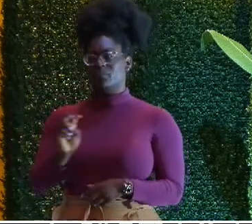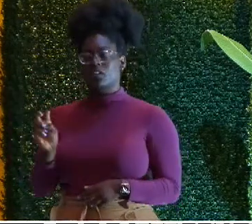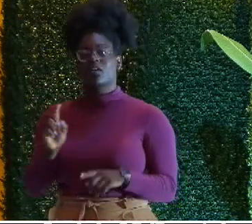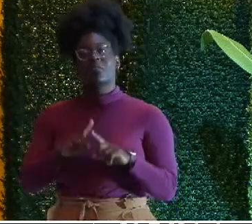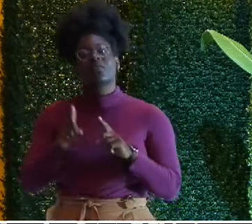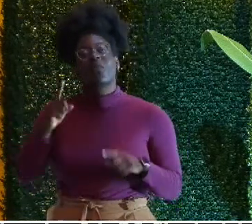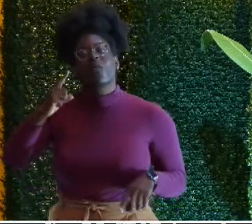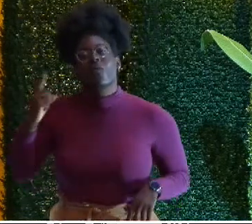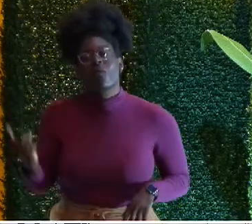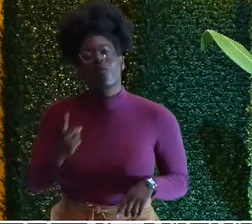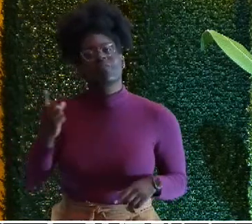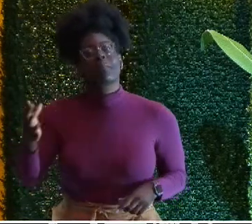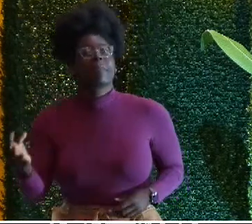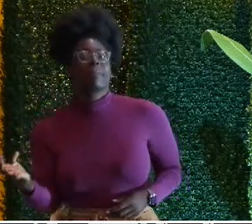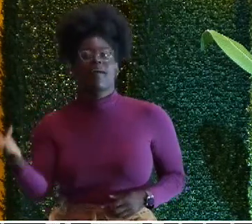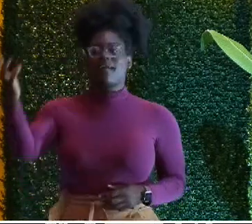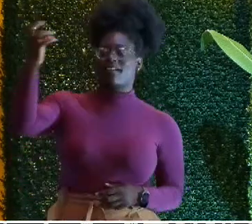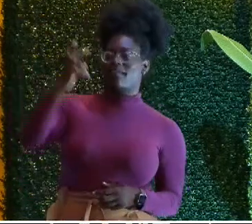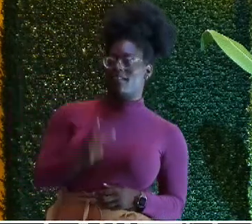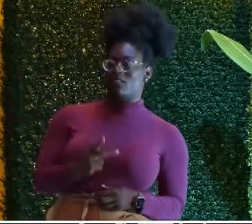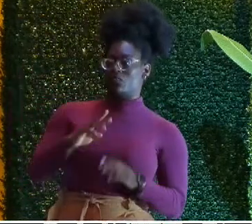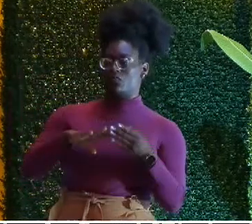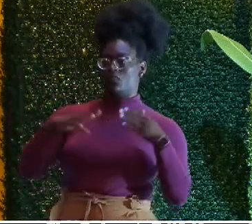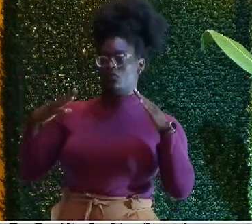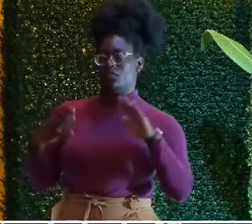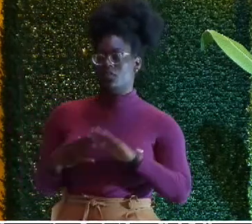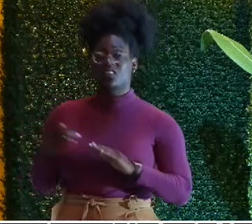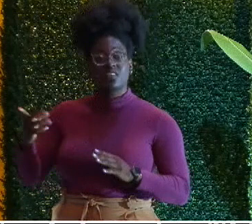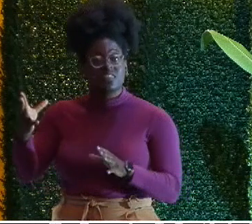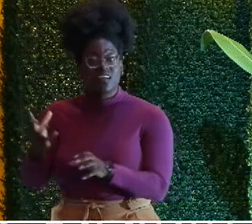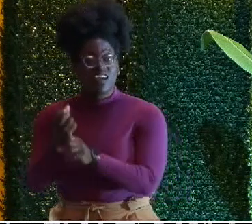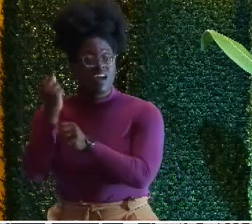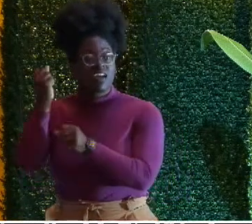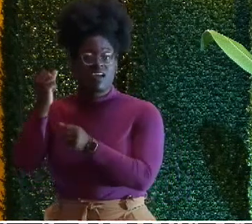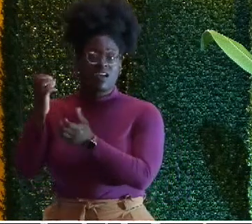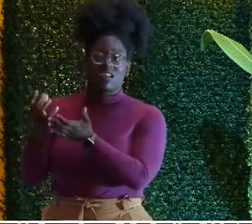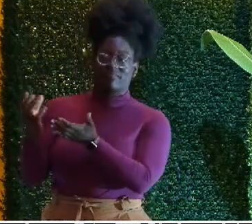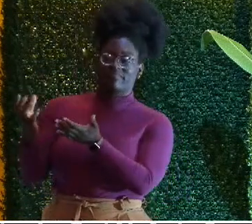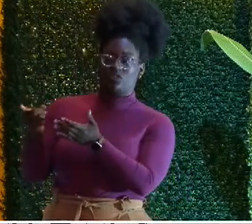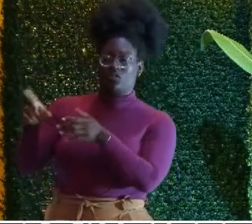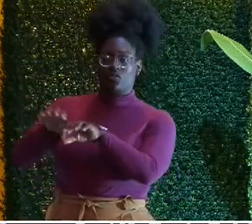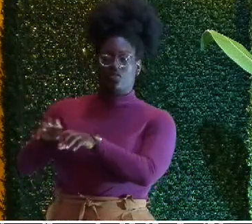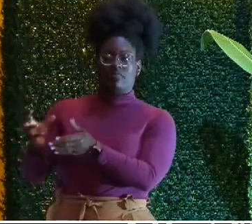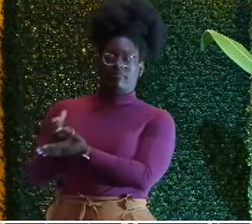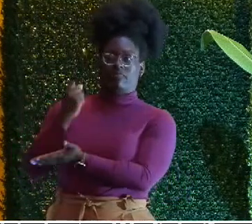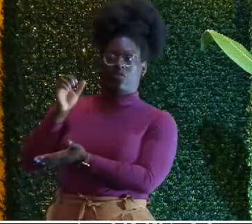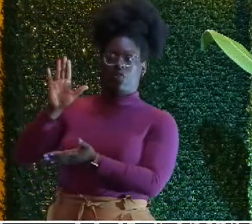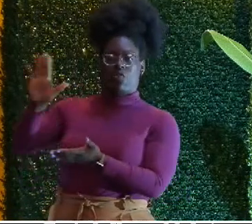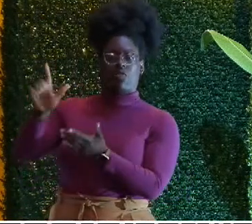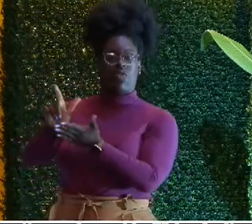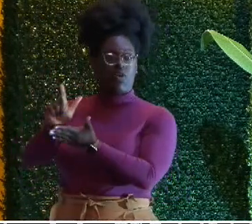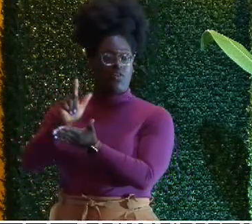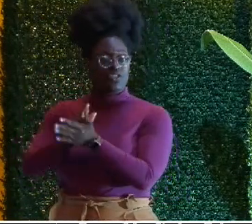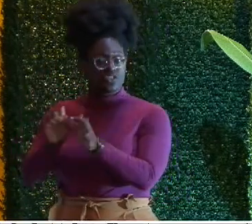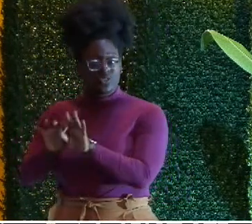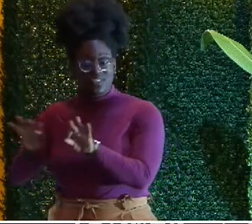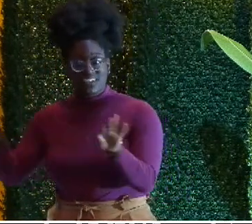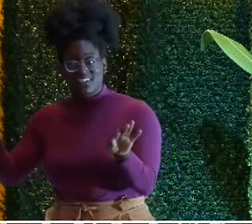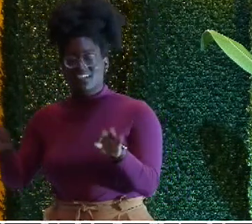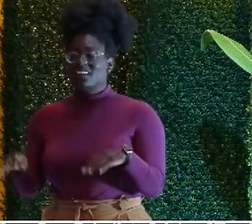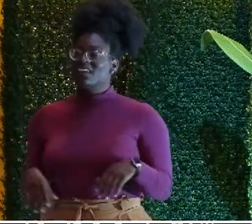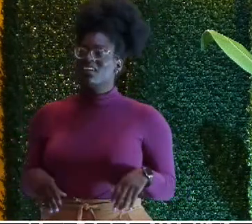law degree and coming back to the community. So what an amazing thing to see, not just trans